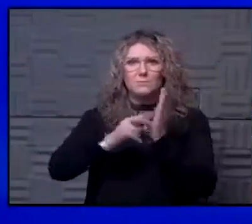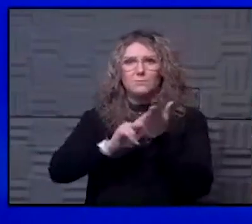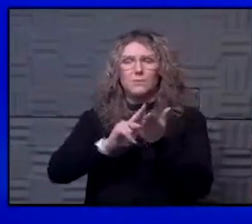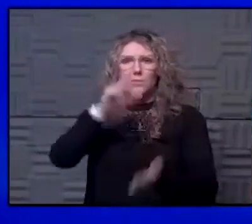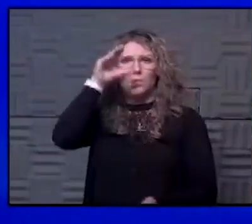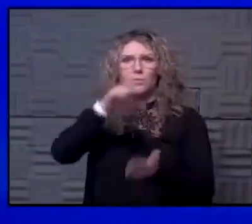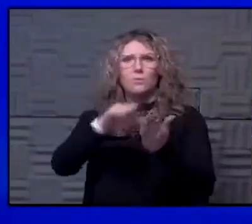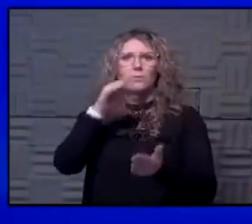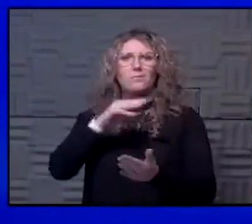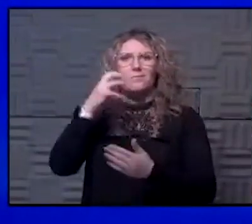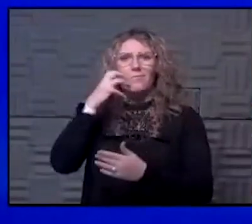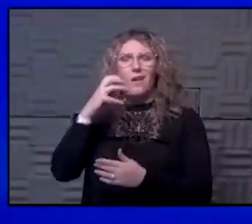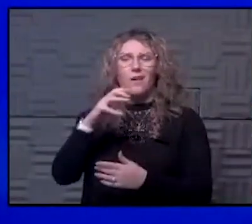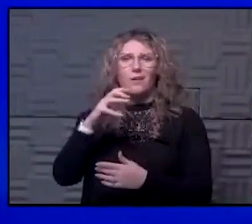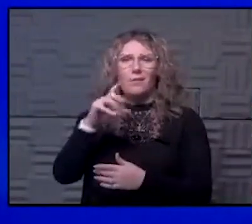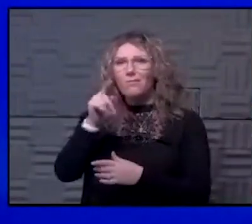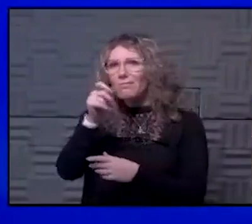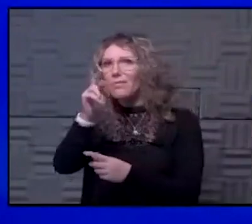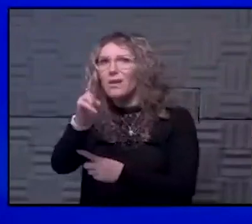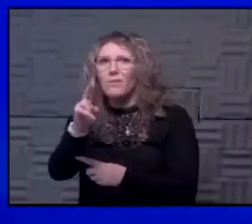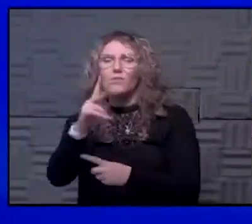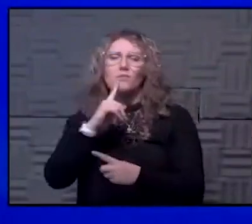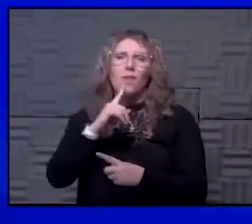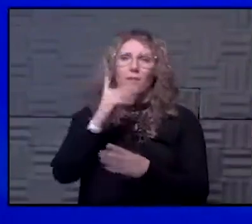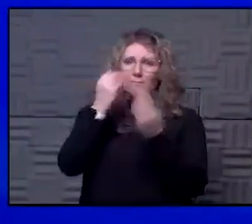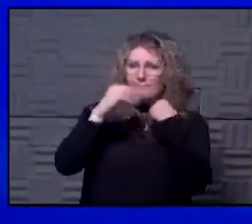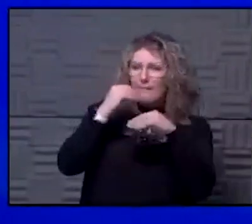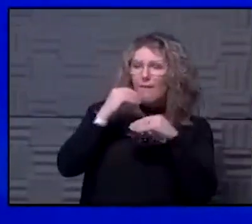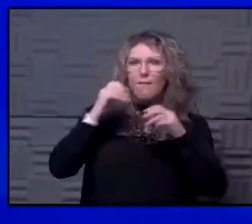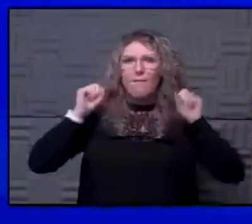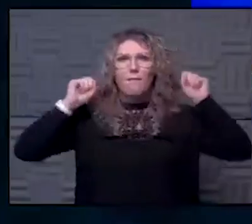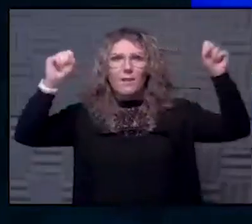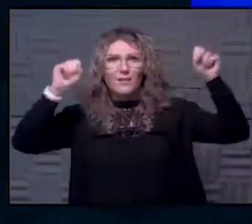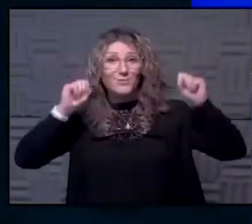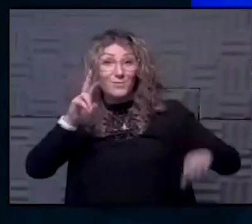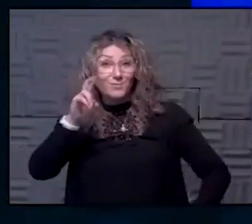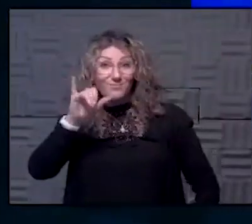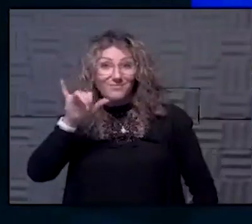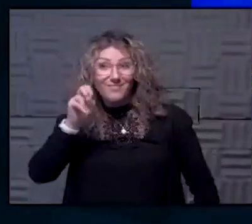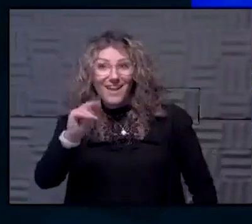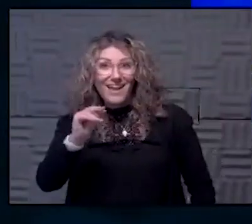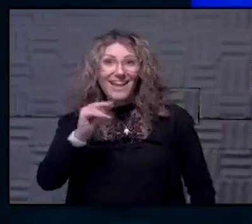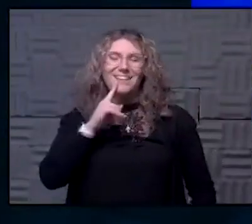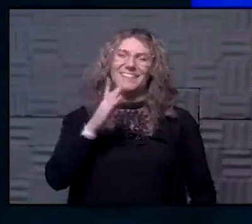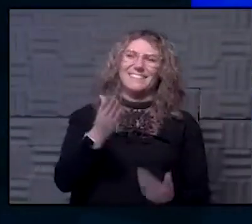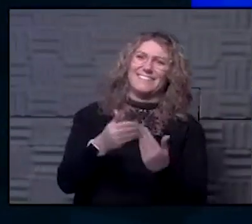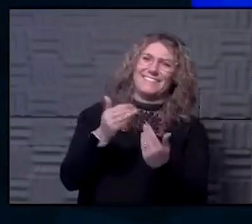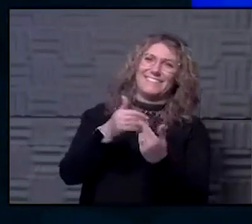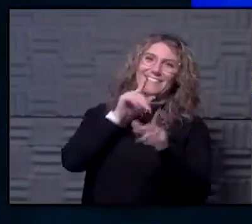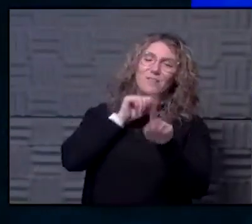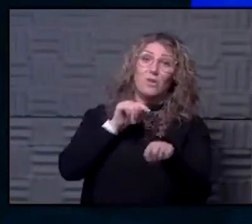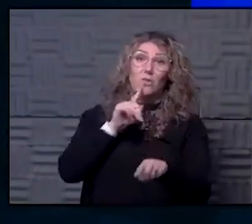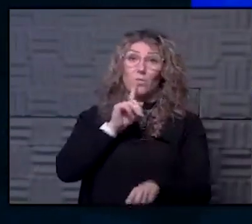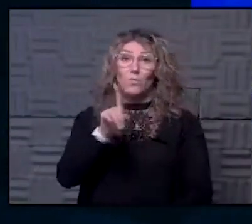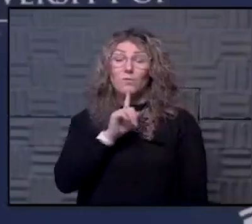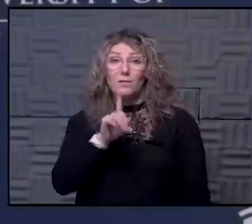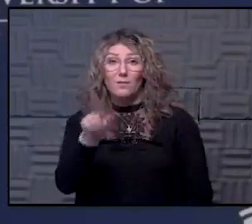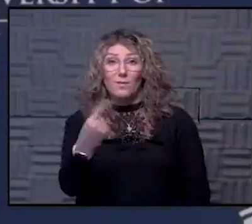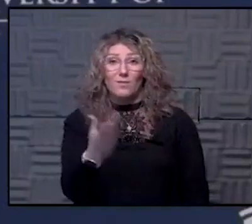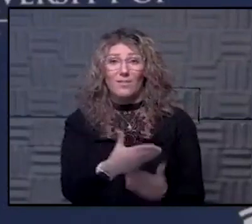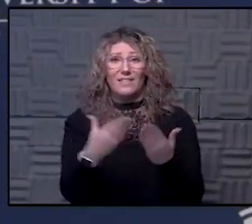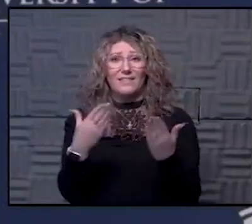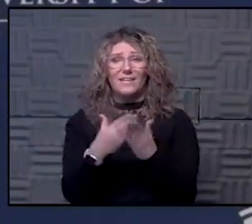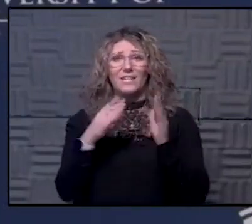of fatty liver, such as diet, exercise, and et cetera? What do you think, Ryan? This is an easy answer. So the only thing right now that's